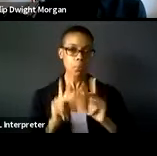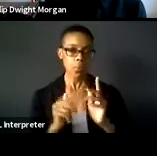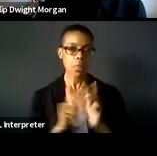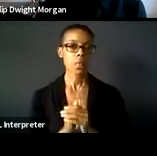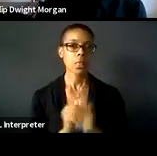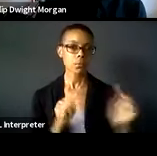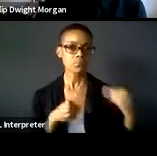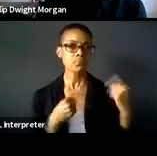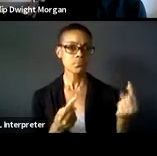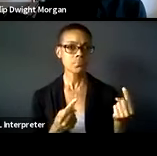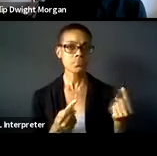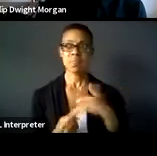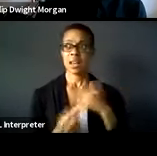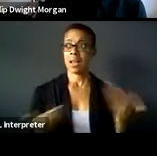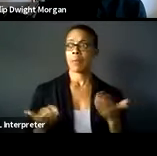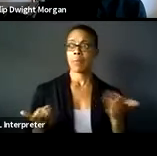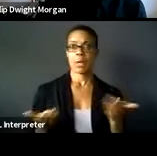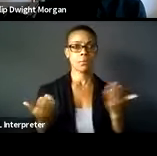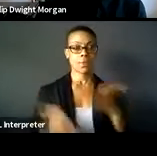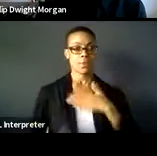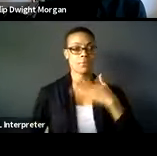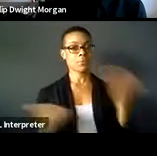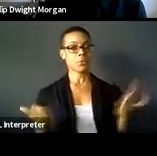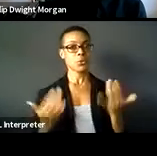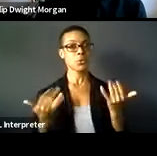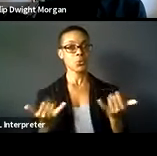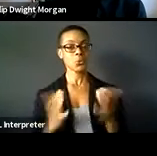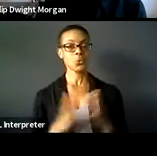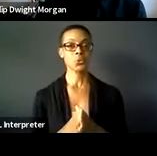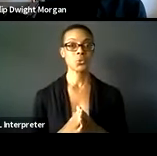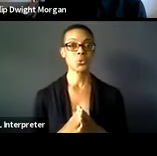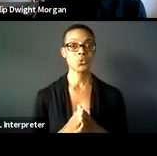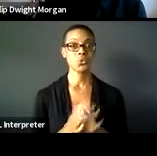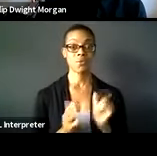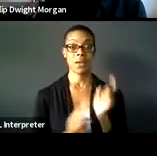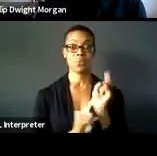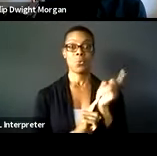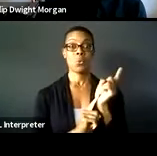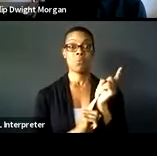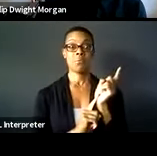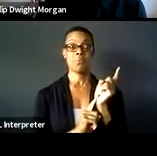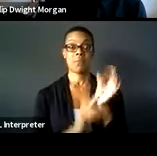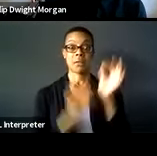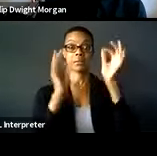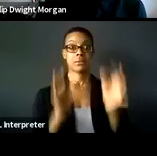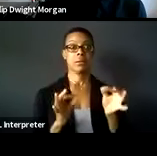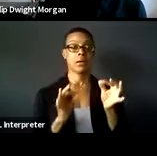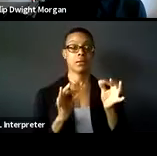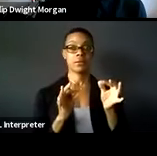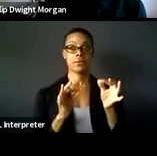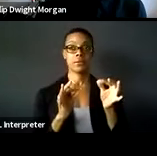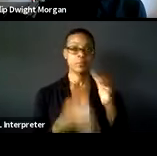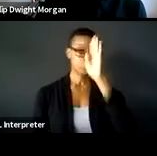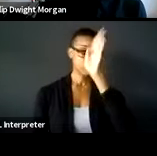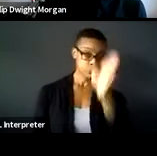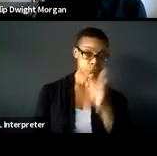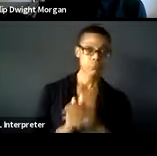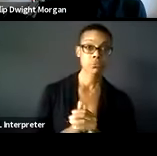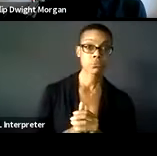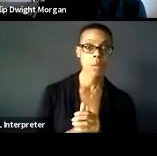But I'm happy to be here today because from that moment, and there's been so many great